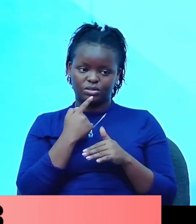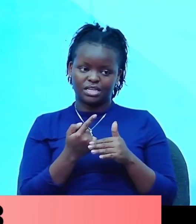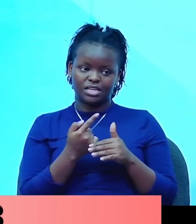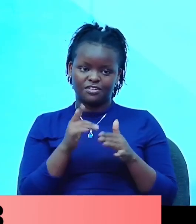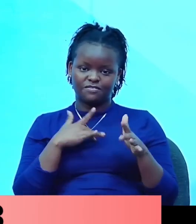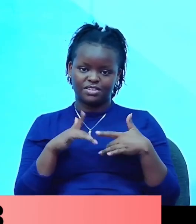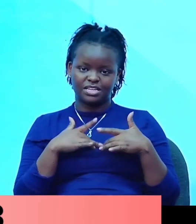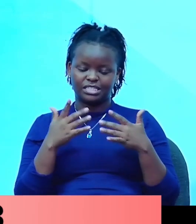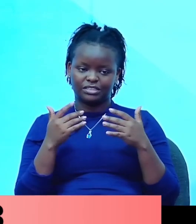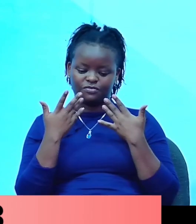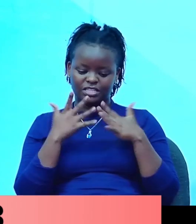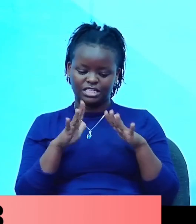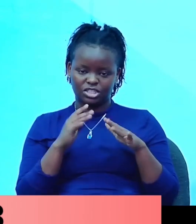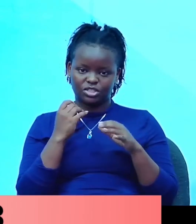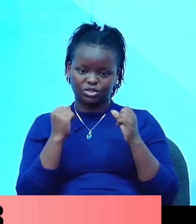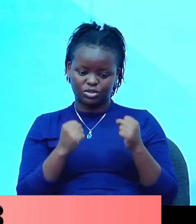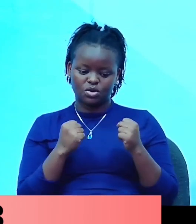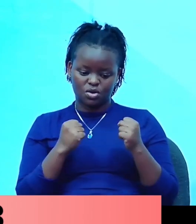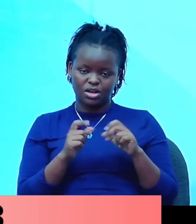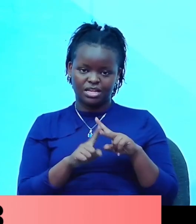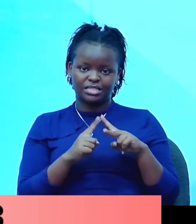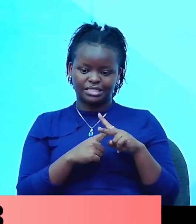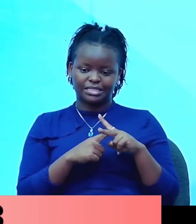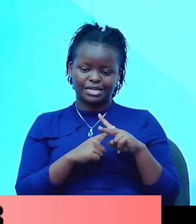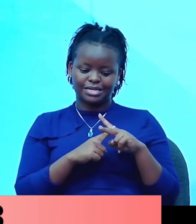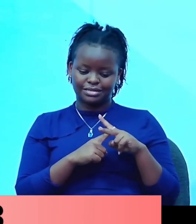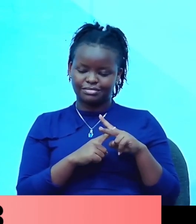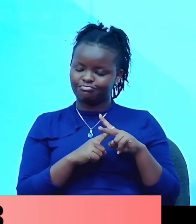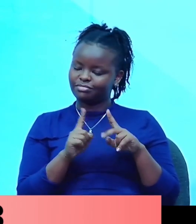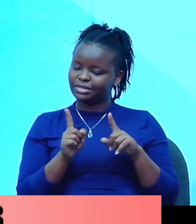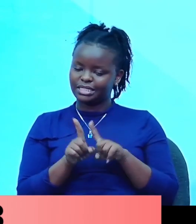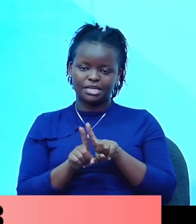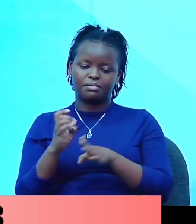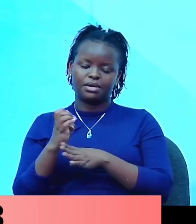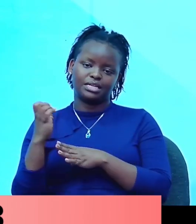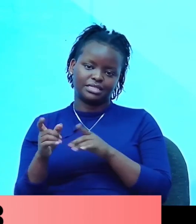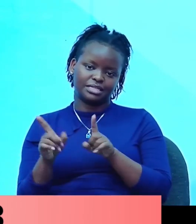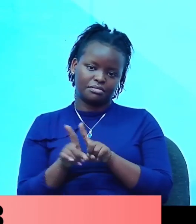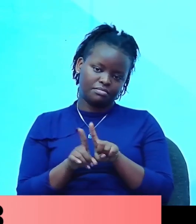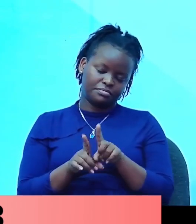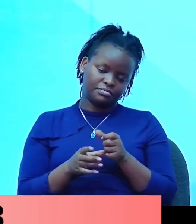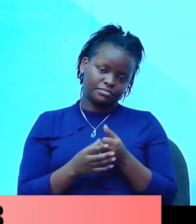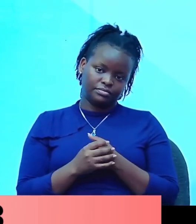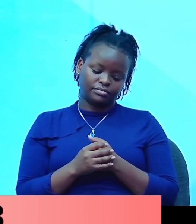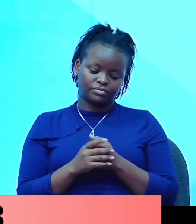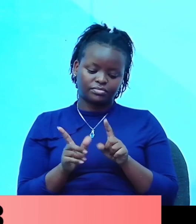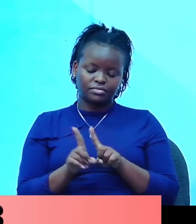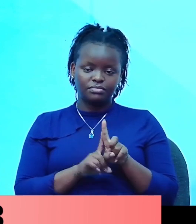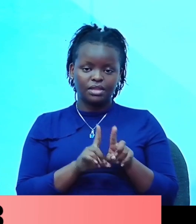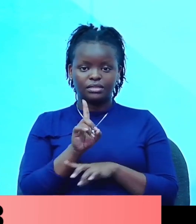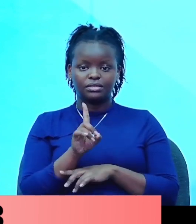when umeanza kama umeenda, sindio? In terms of also as a saver, as one who's seeking